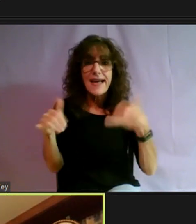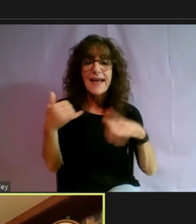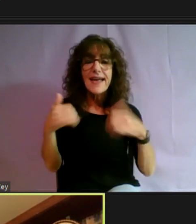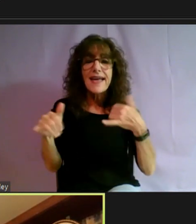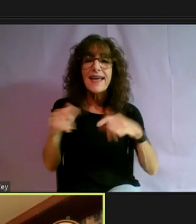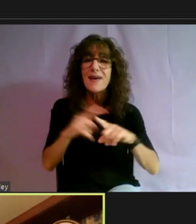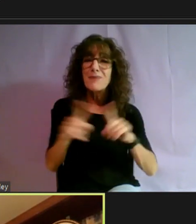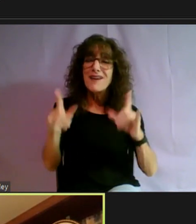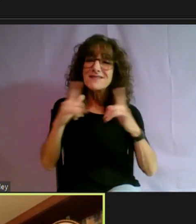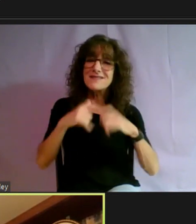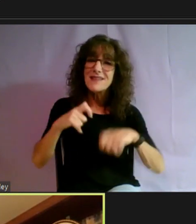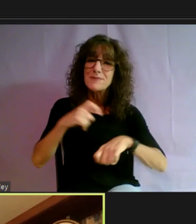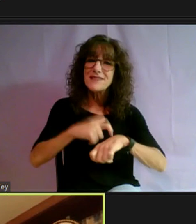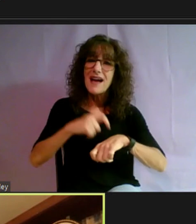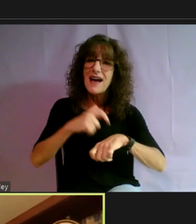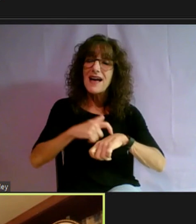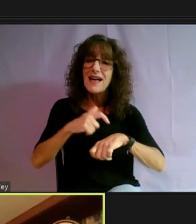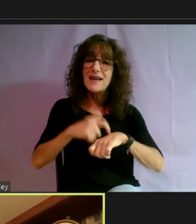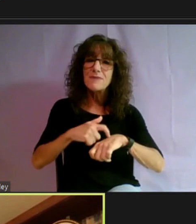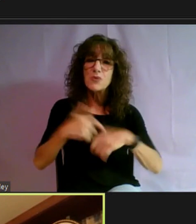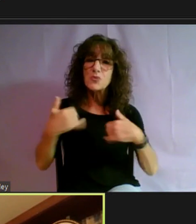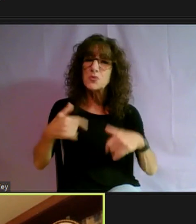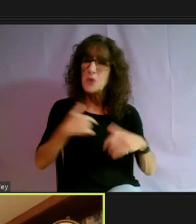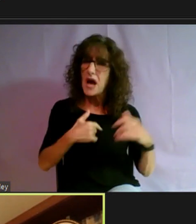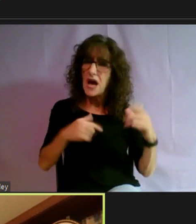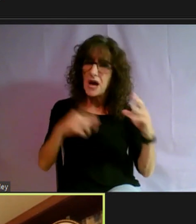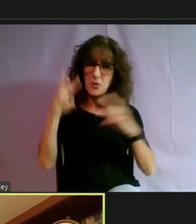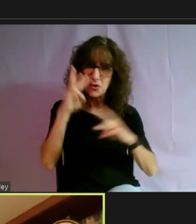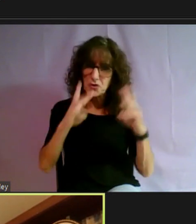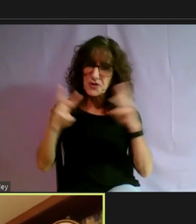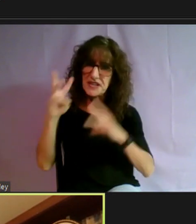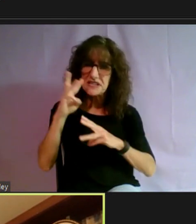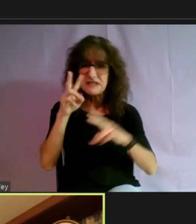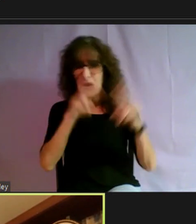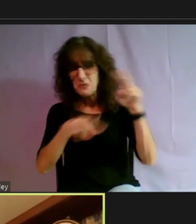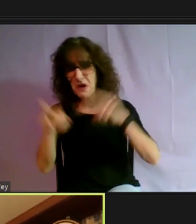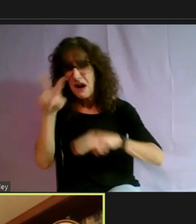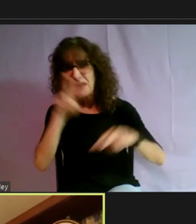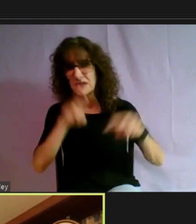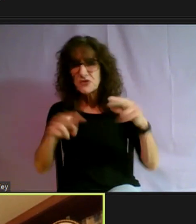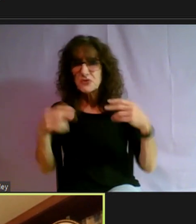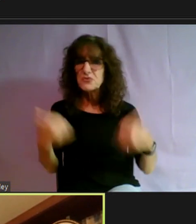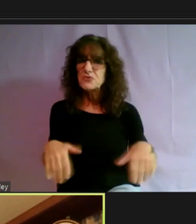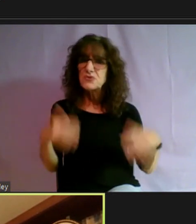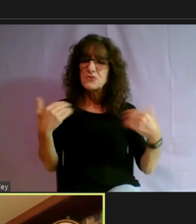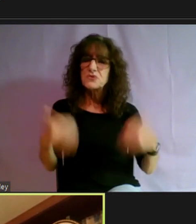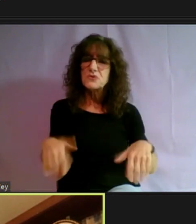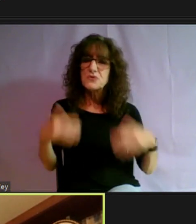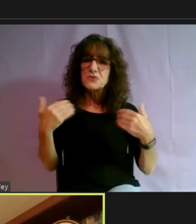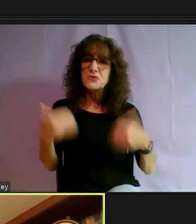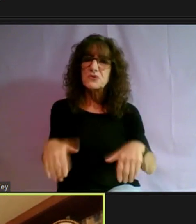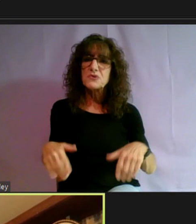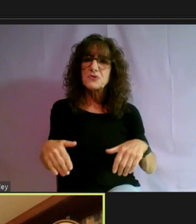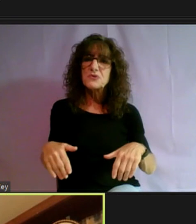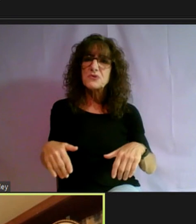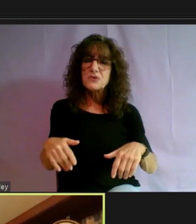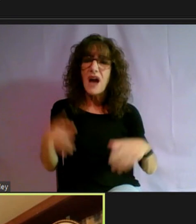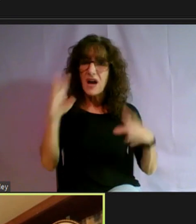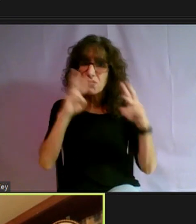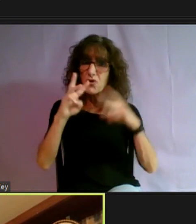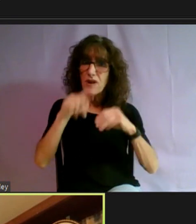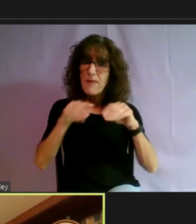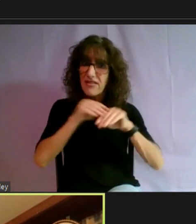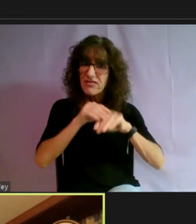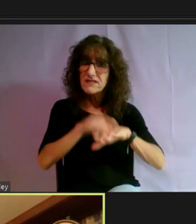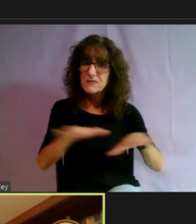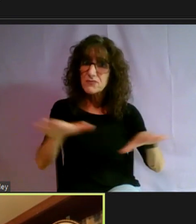But it really, I worry as I watch that about the spread, and